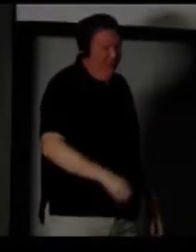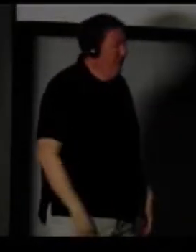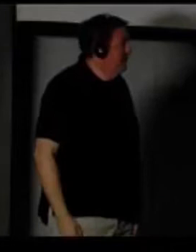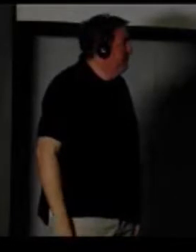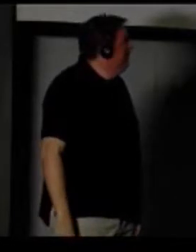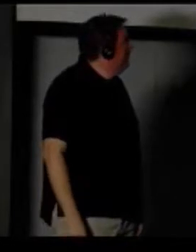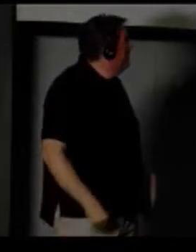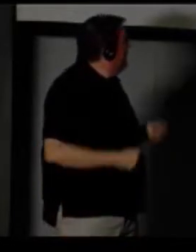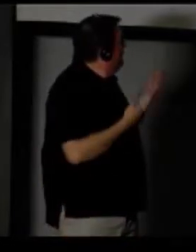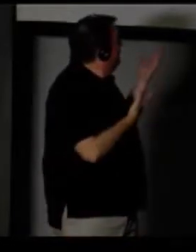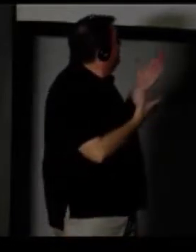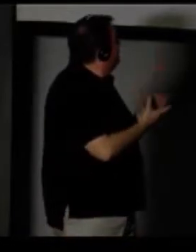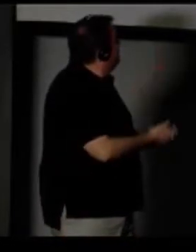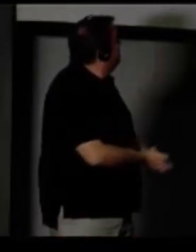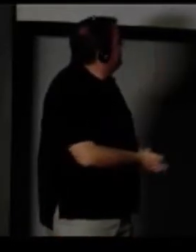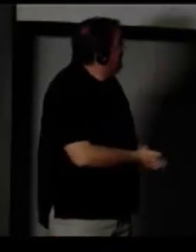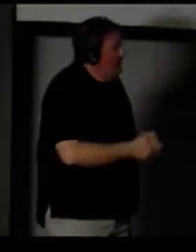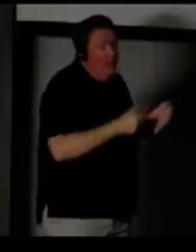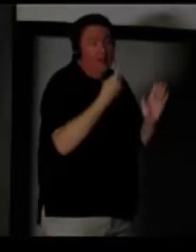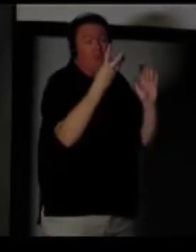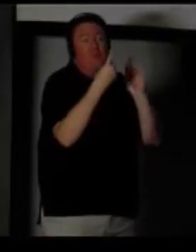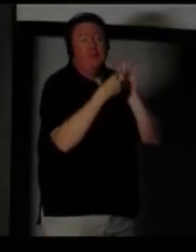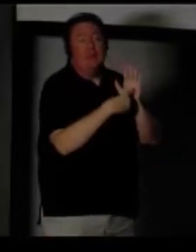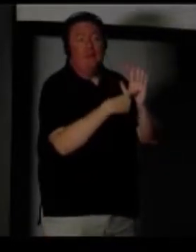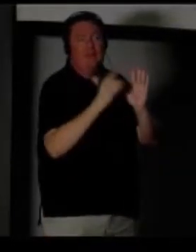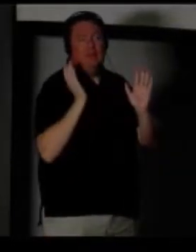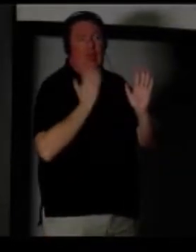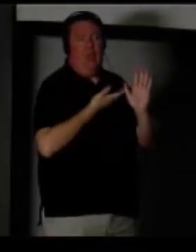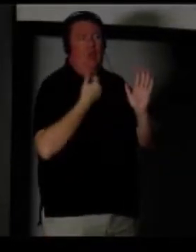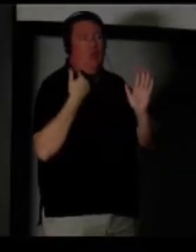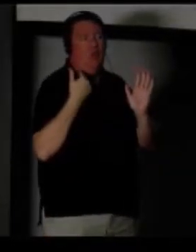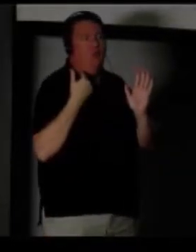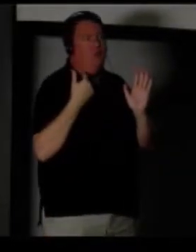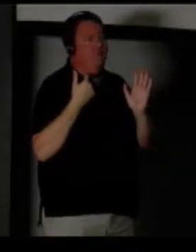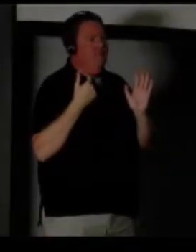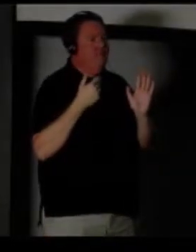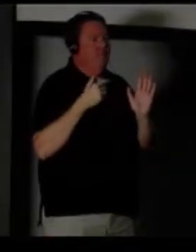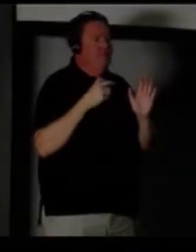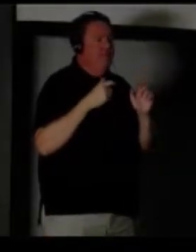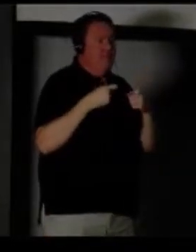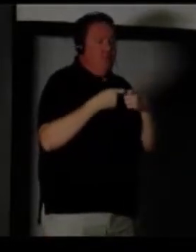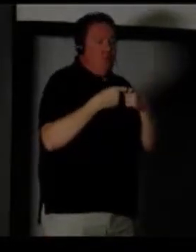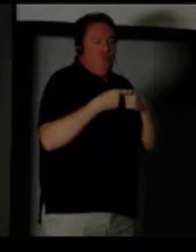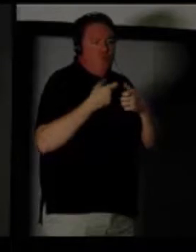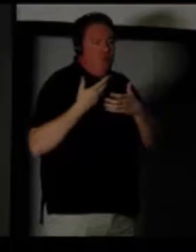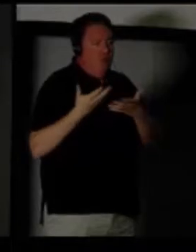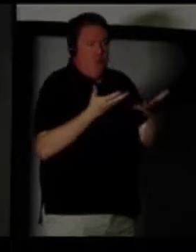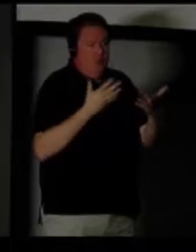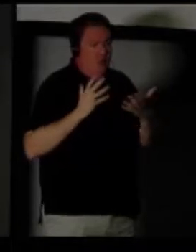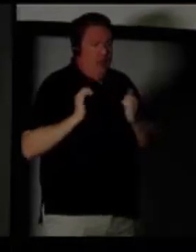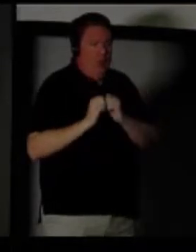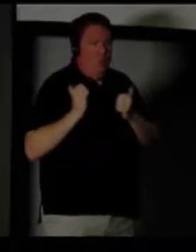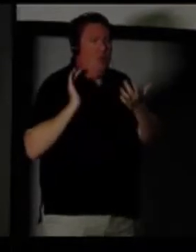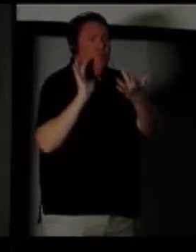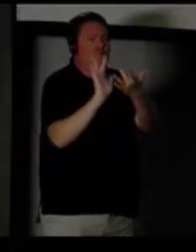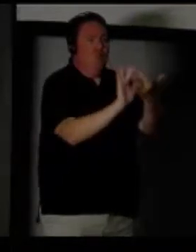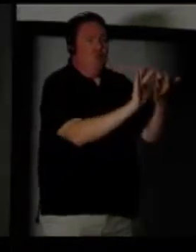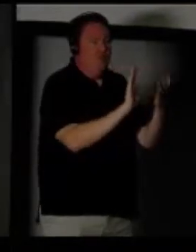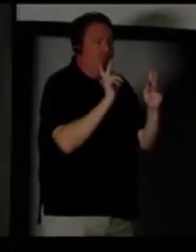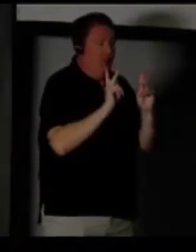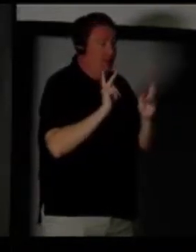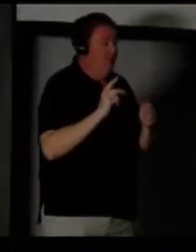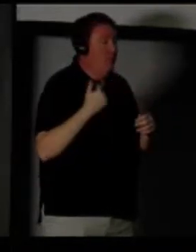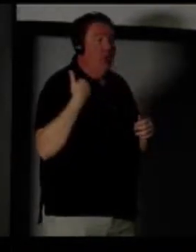I want to look at a few examples of ways that we're reaching people digitally. We have an exhibition called